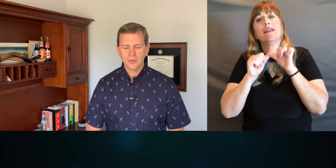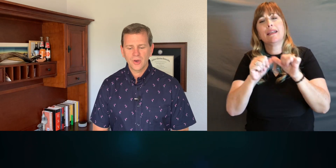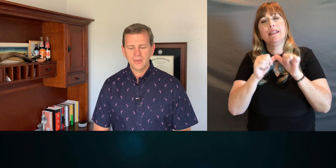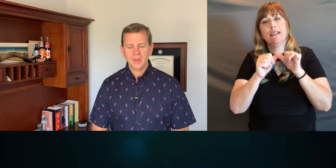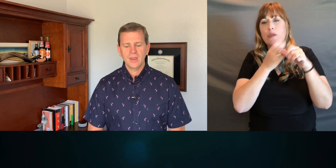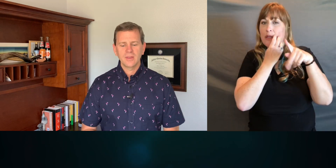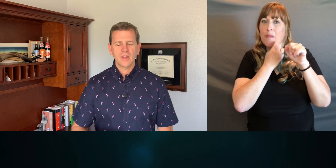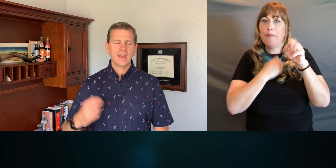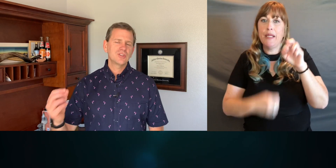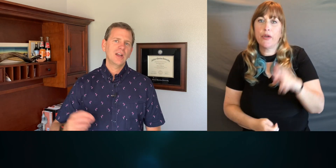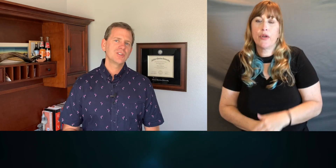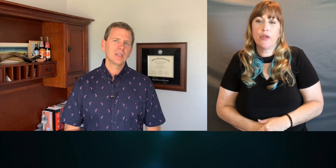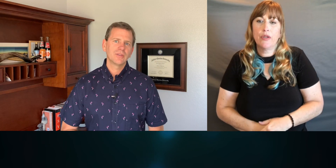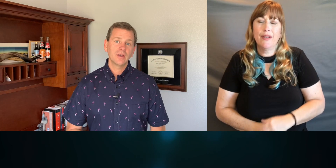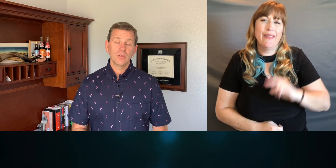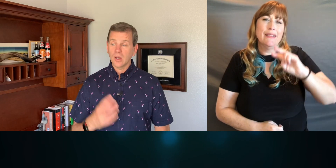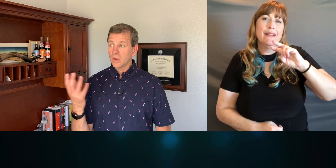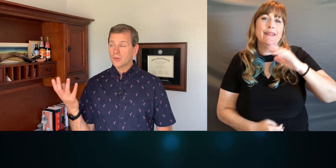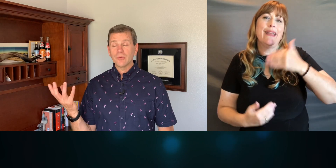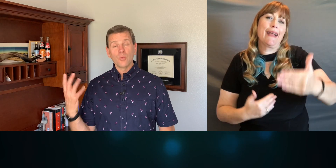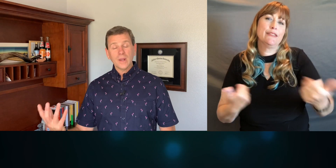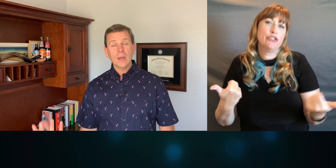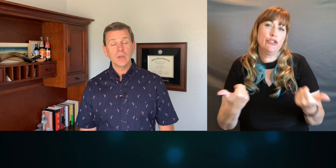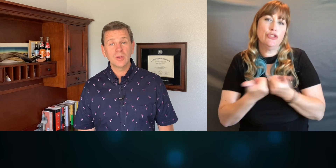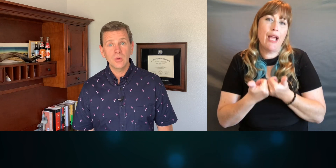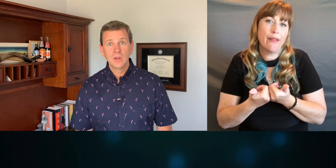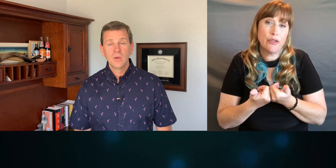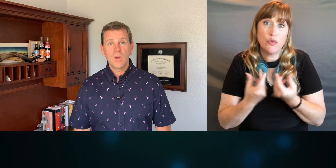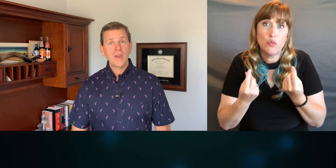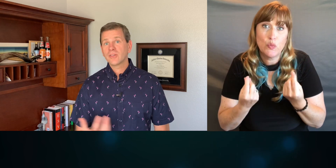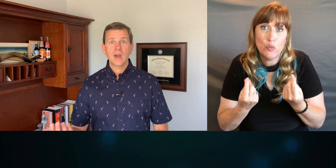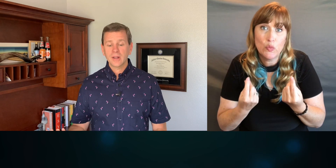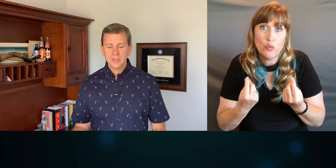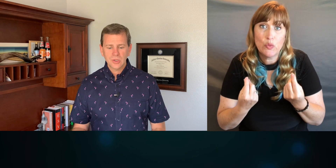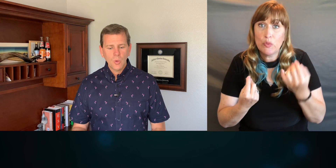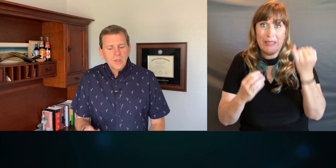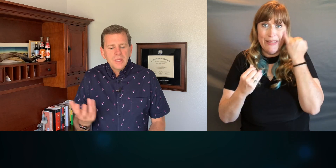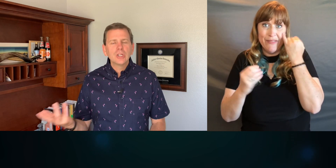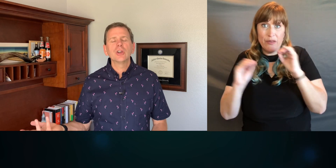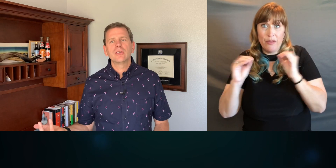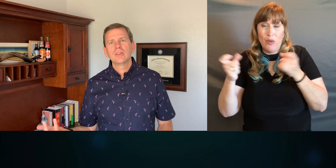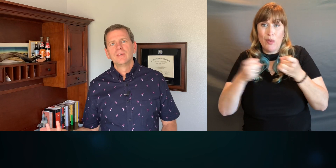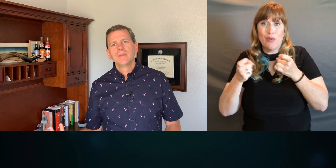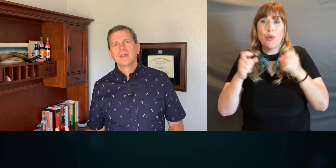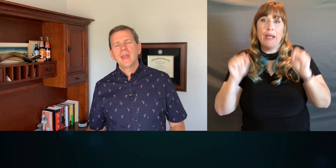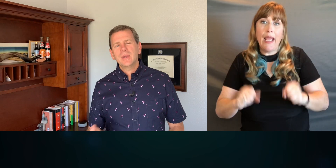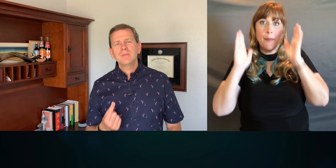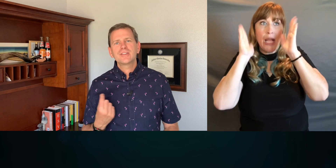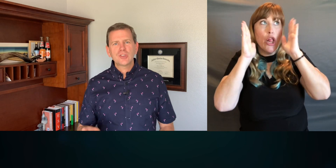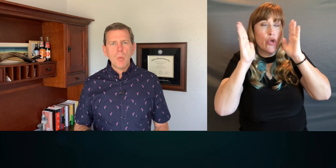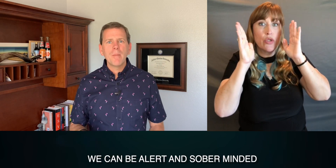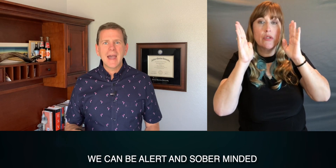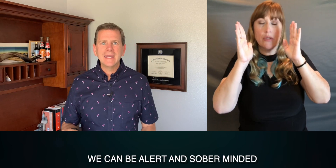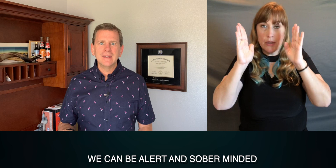and he goes on to say the next challenge he gives us, you know, in terms of what can we do when things are out of control, we can be alert and we can